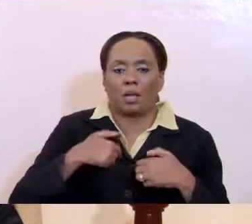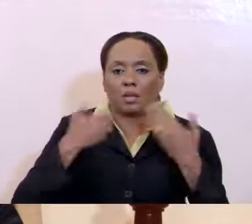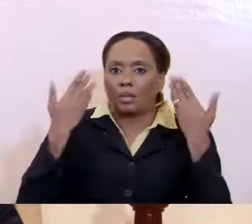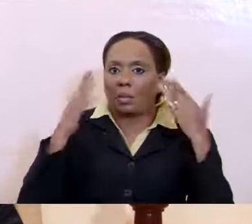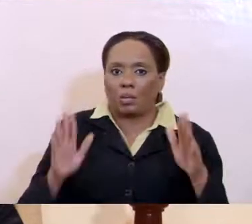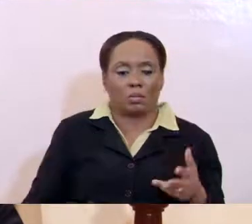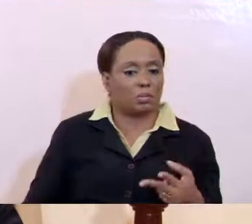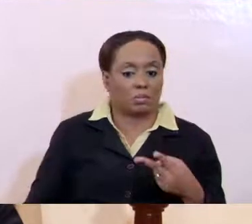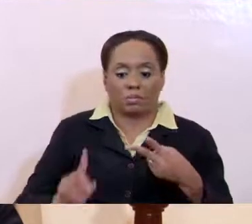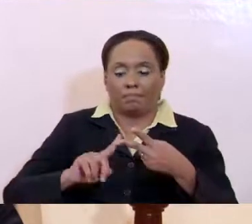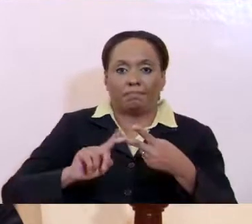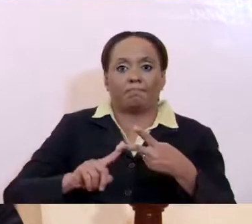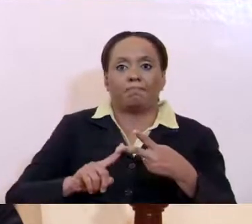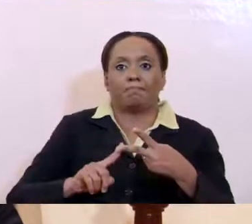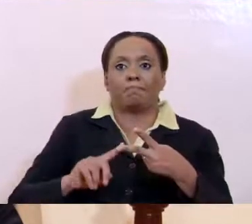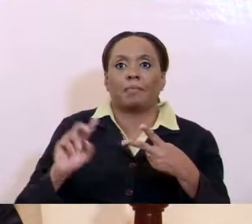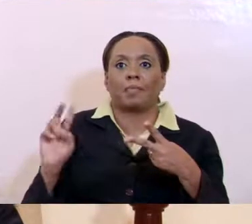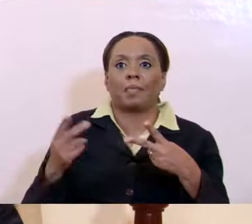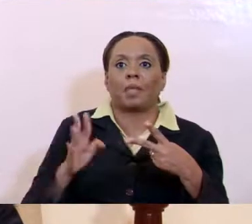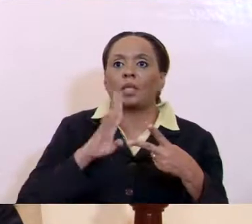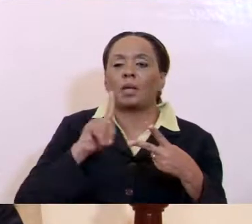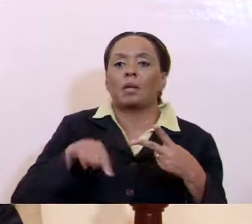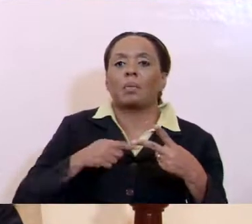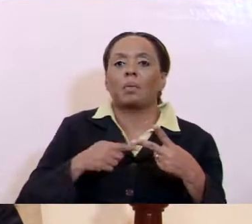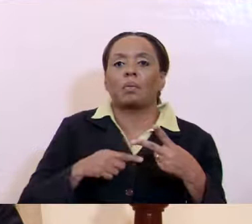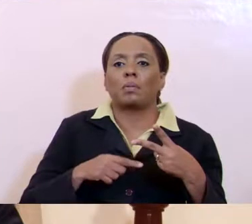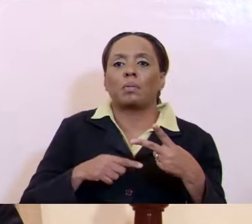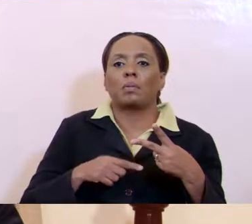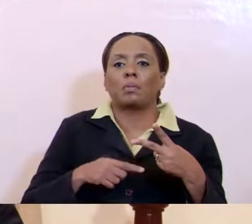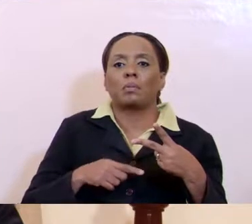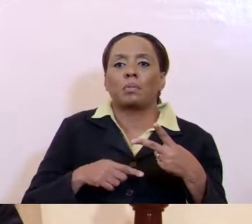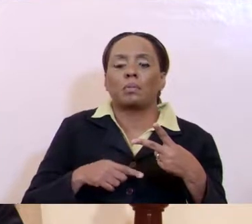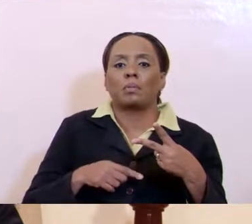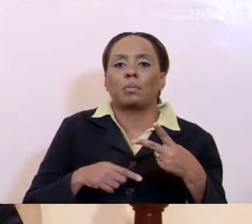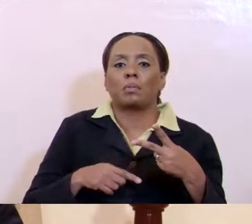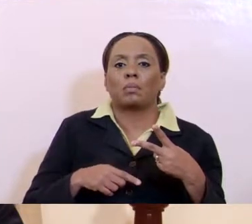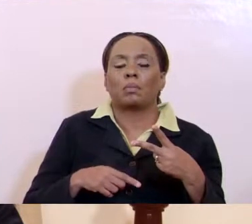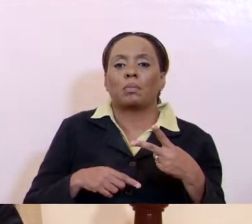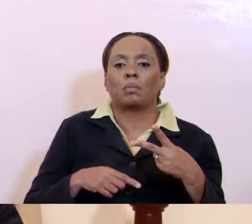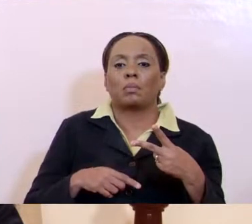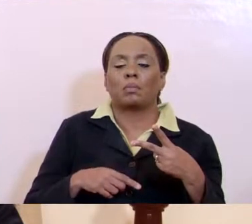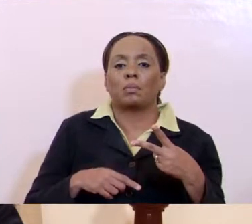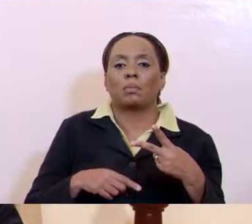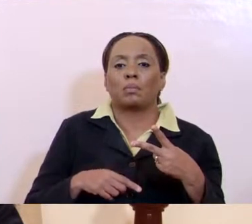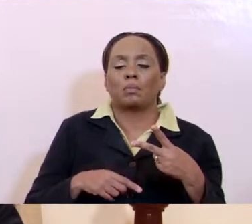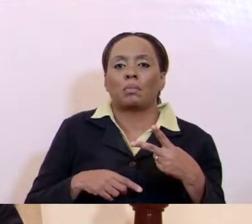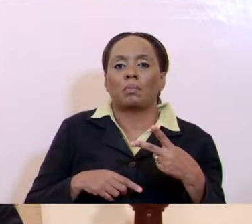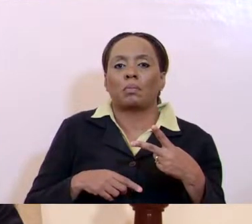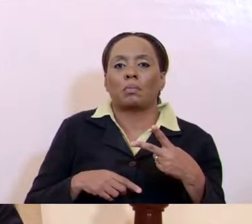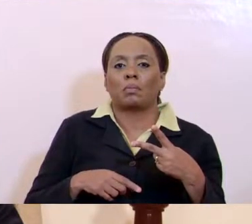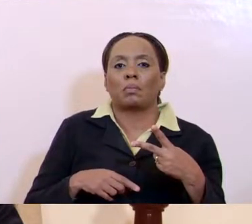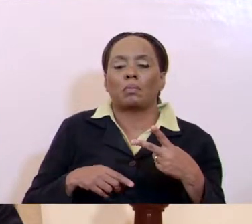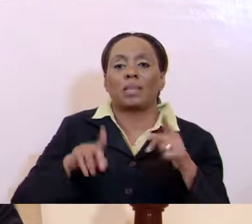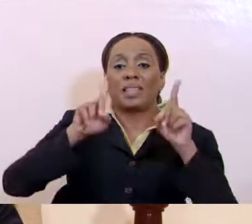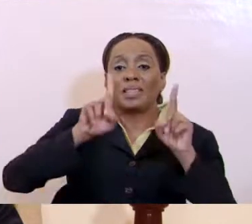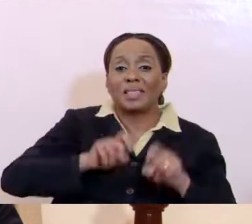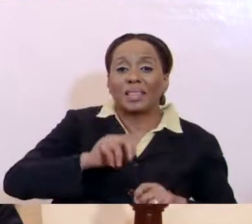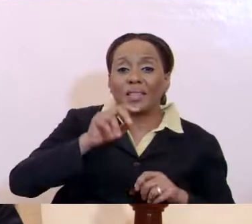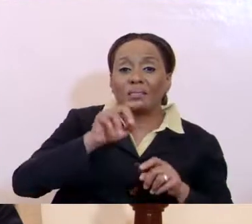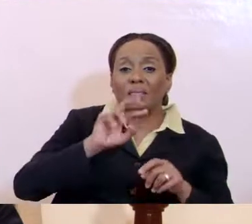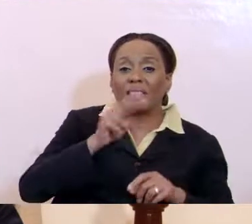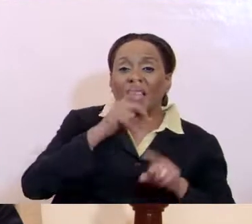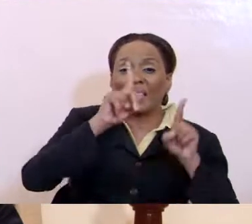Regarding your second question, you talked about a second test for persons at the Harrison's Point.